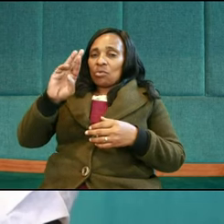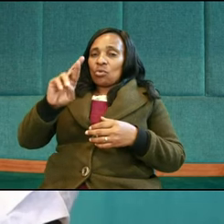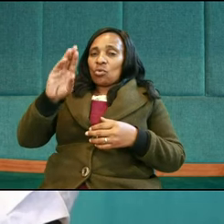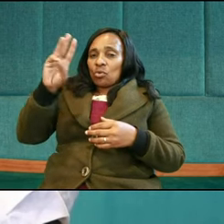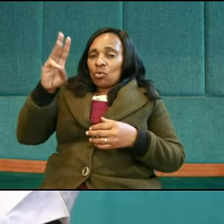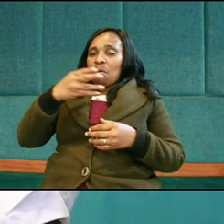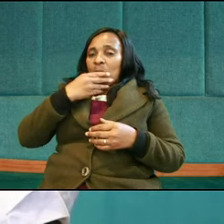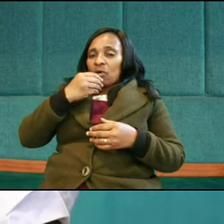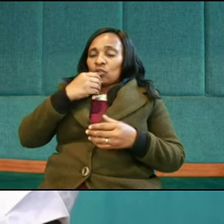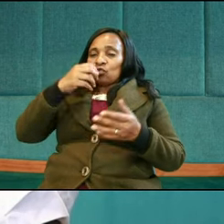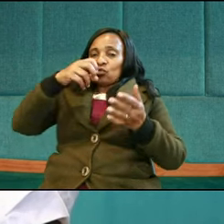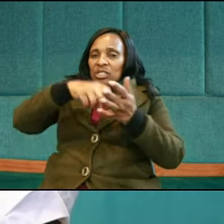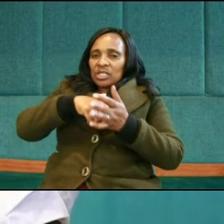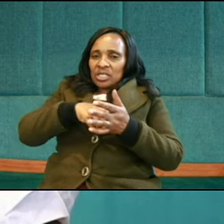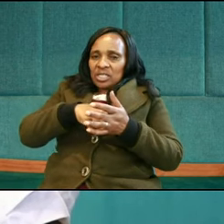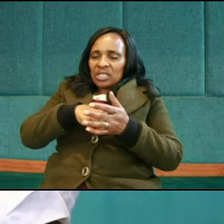so